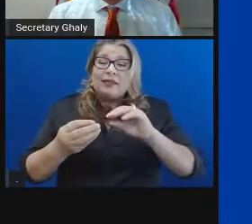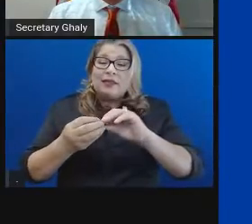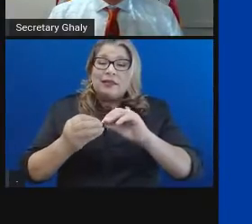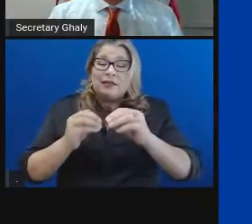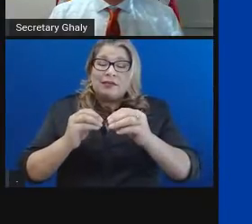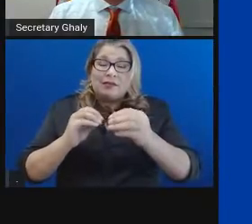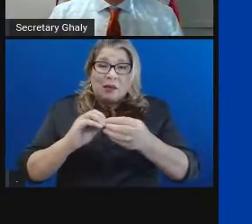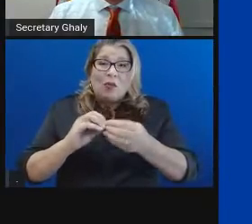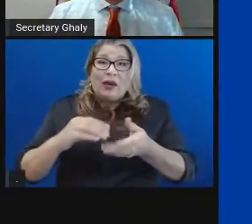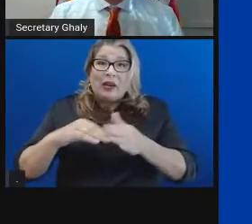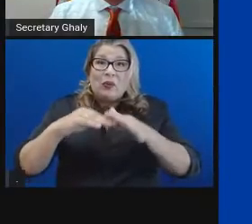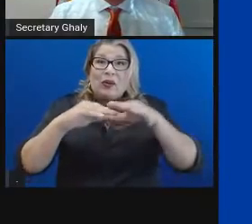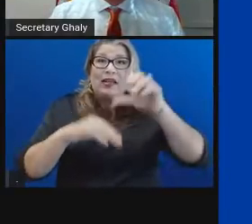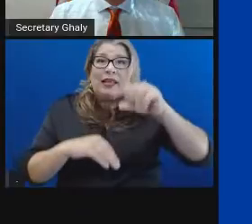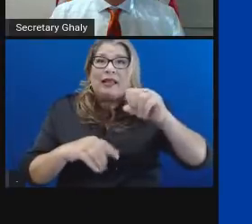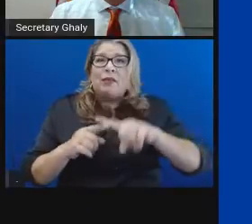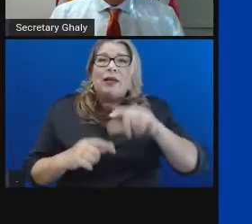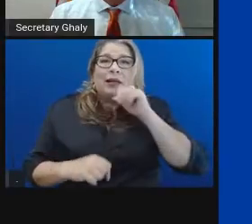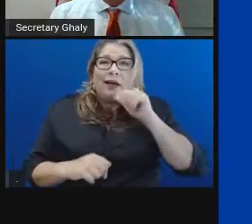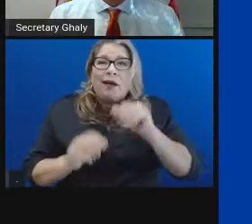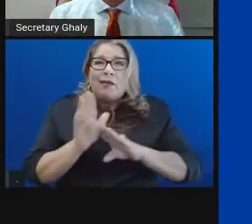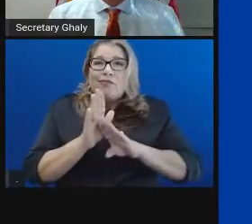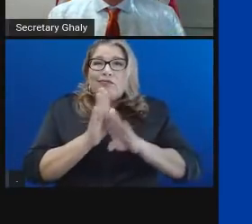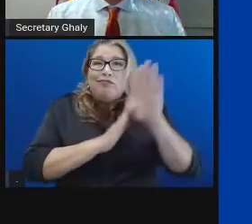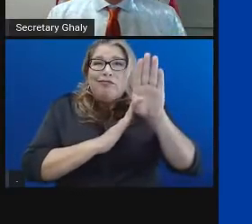rise, which is good news. Next slide.